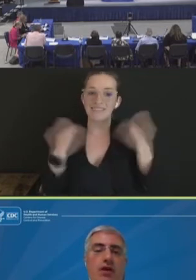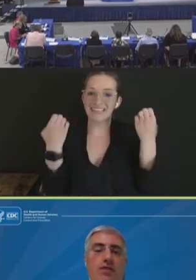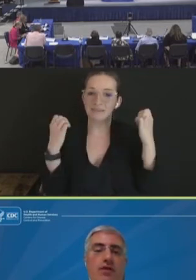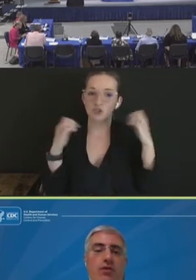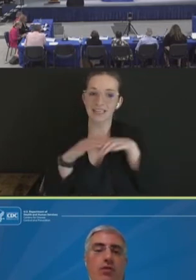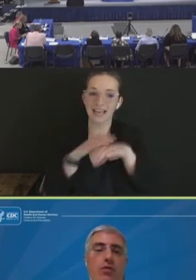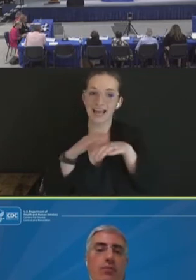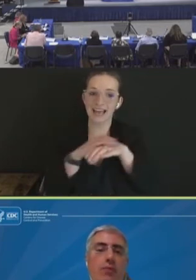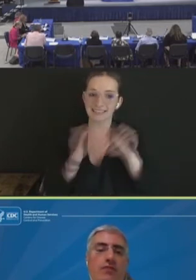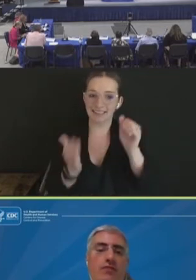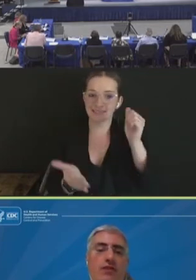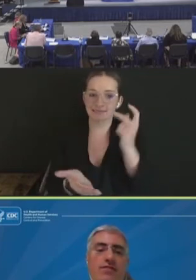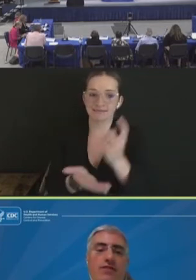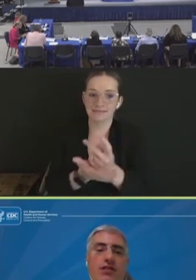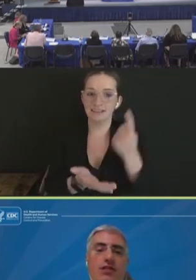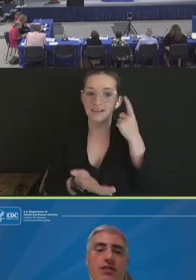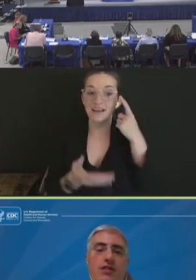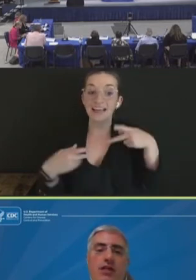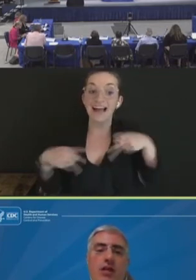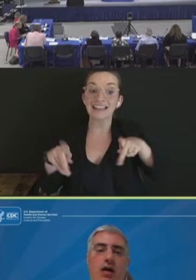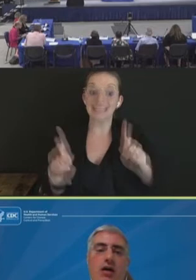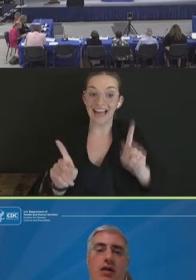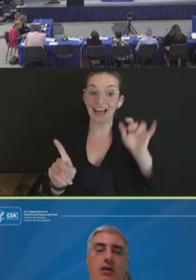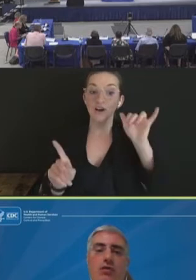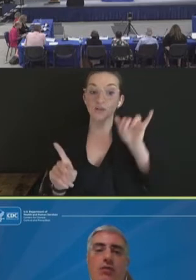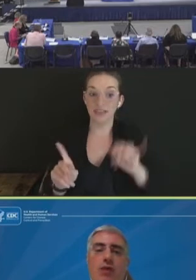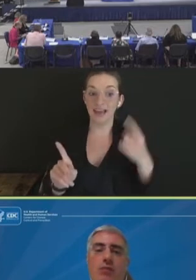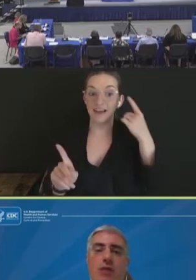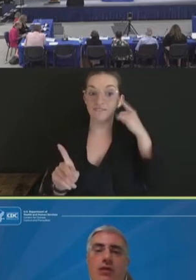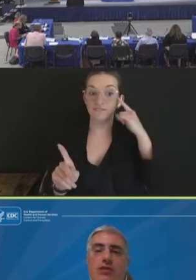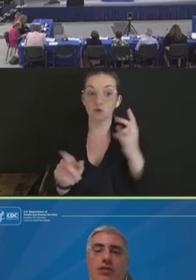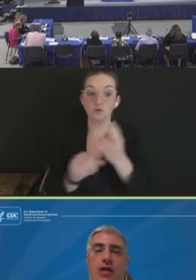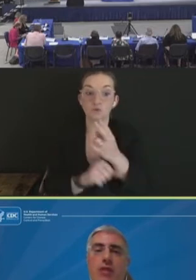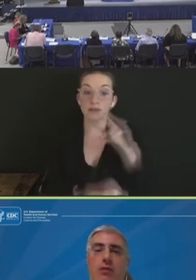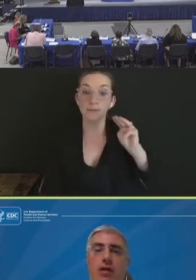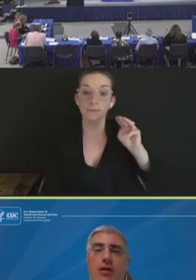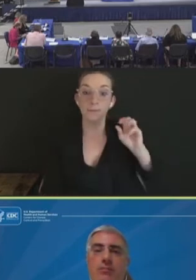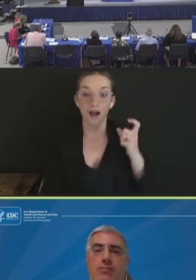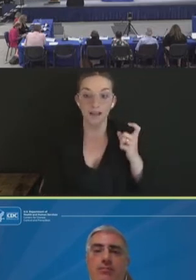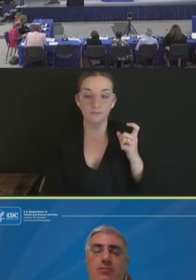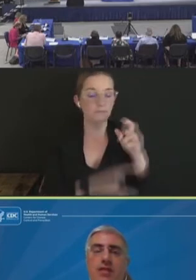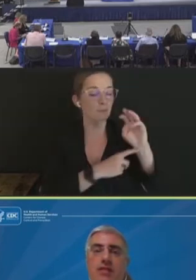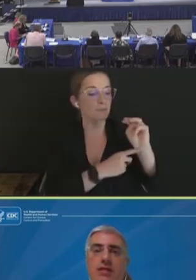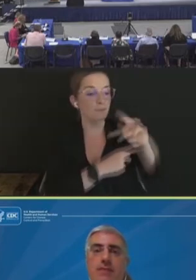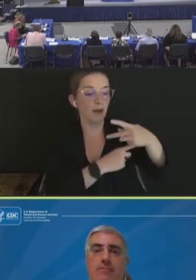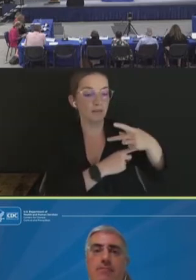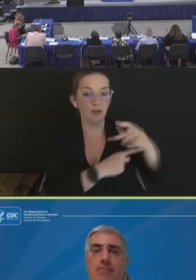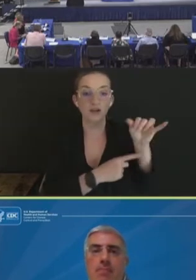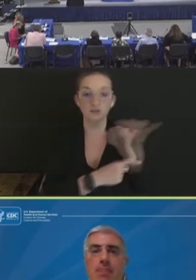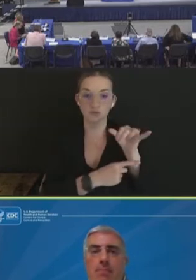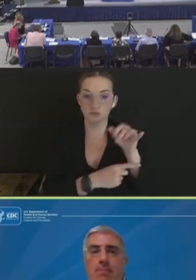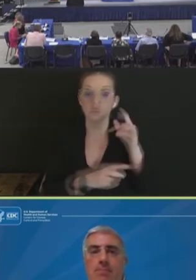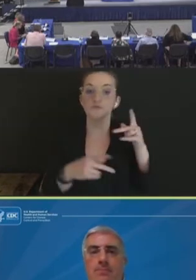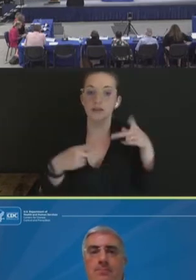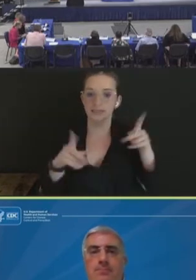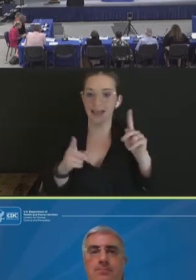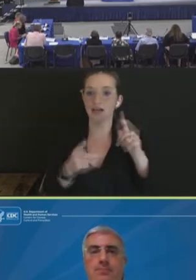for non-variola orthopox virus infections, including monkeypox during an outbreak. Next slide.